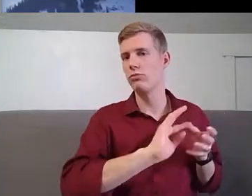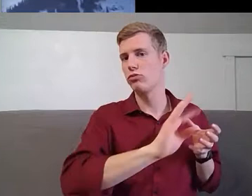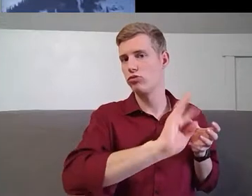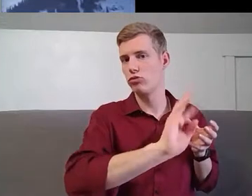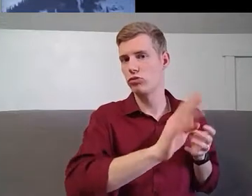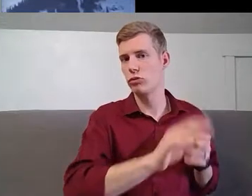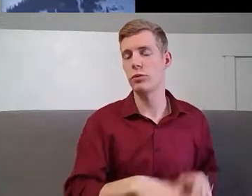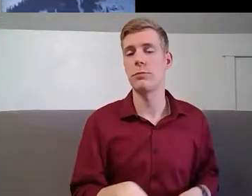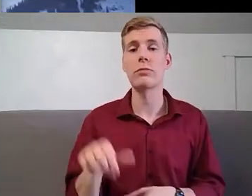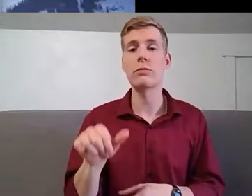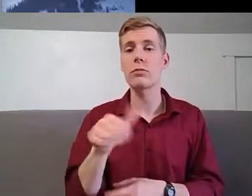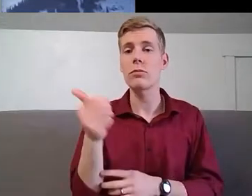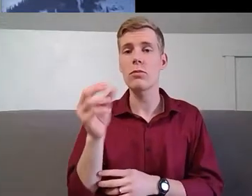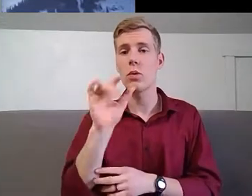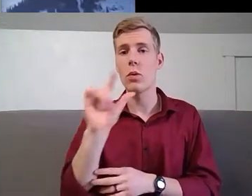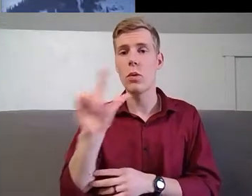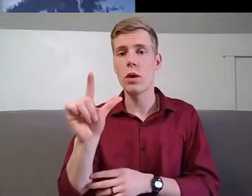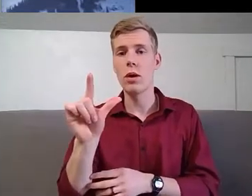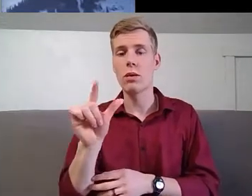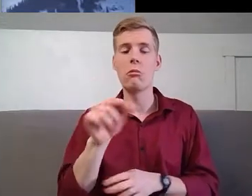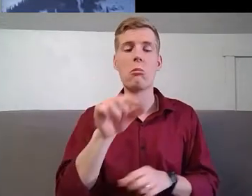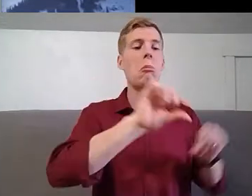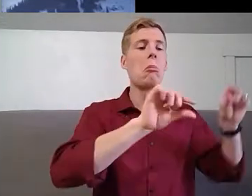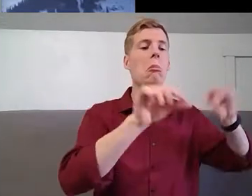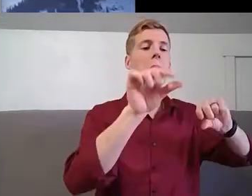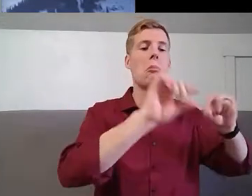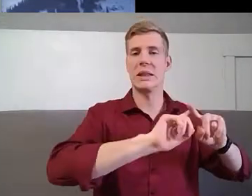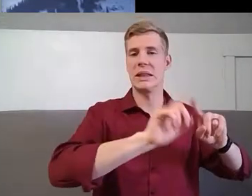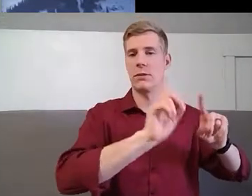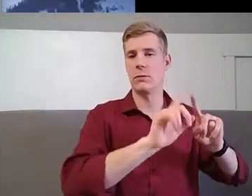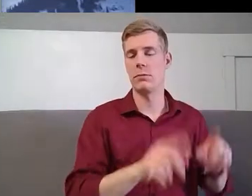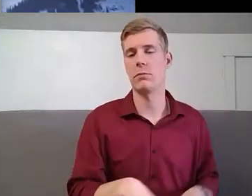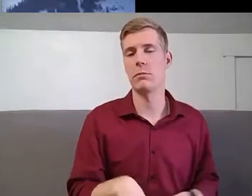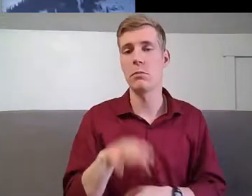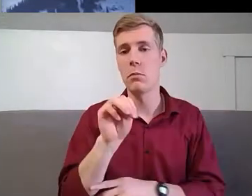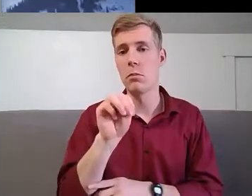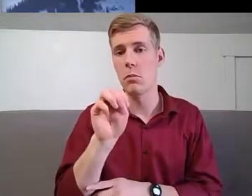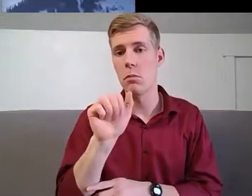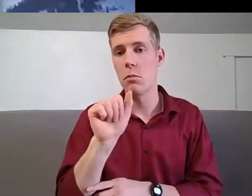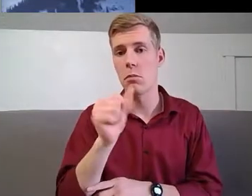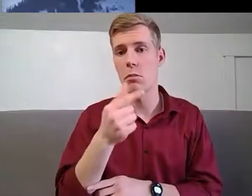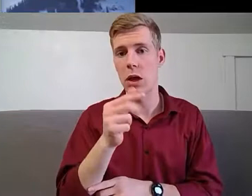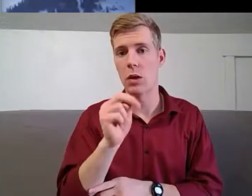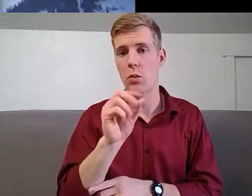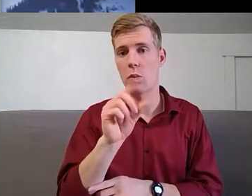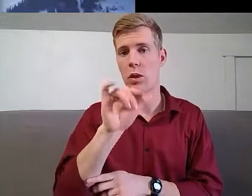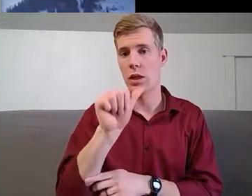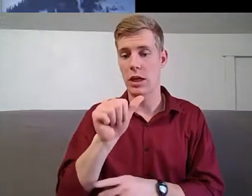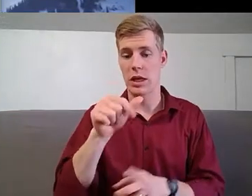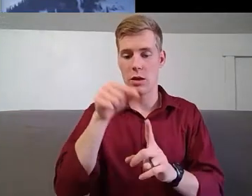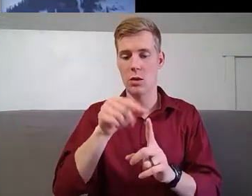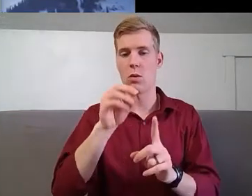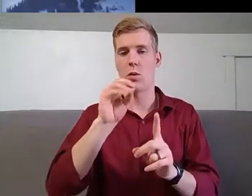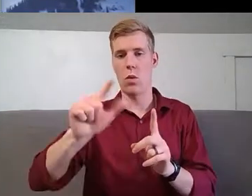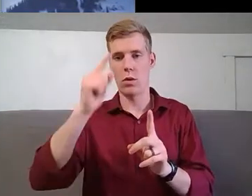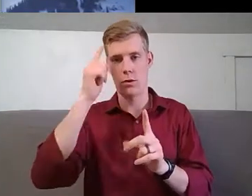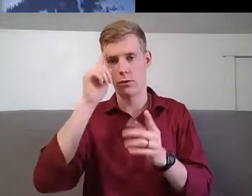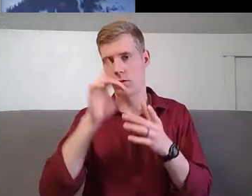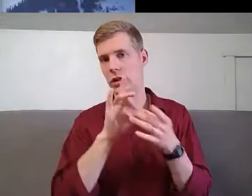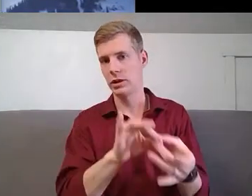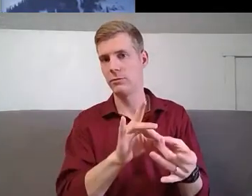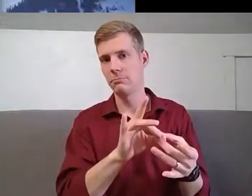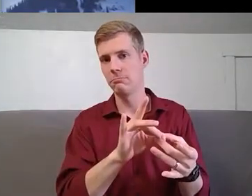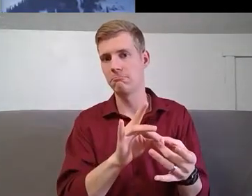oils that I add in the diffuser. Magnolia is the oil of connection.